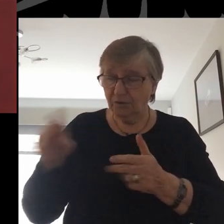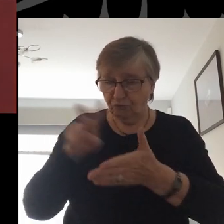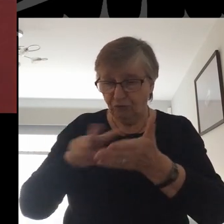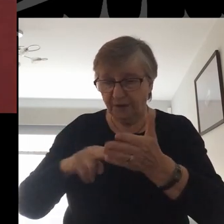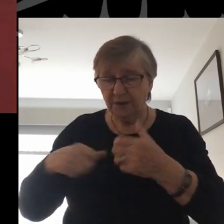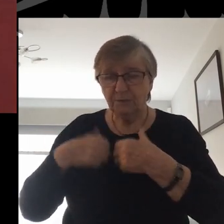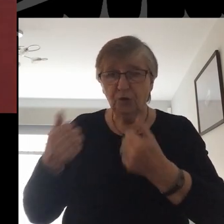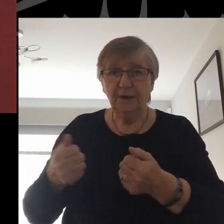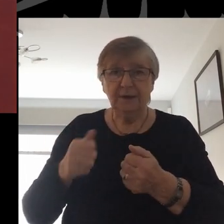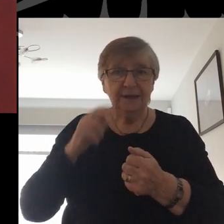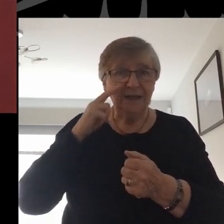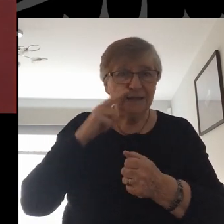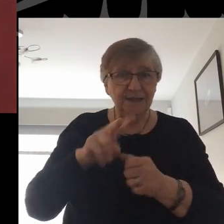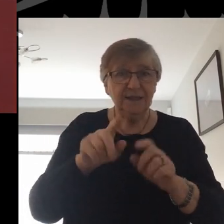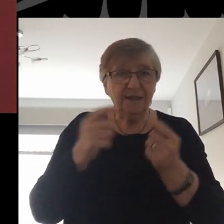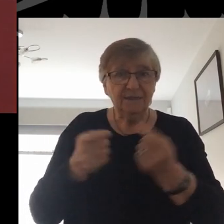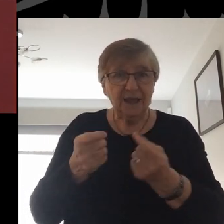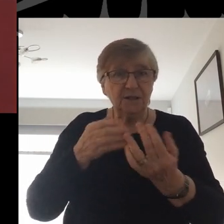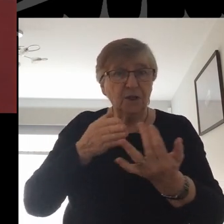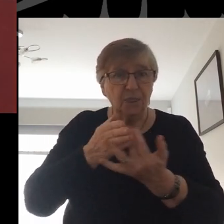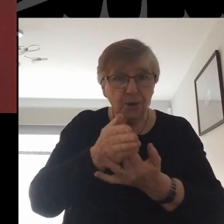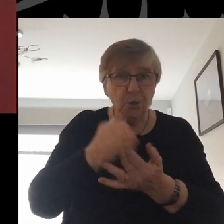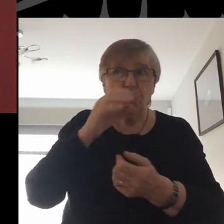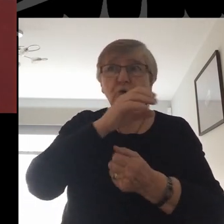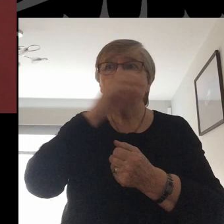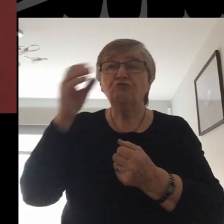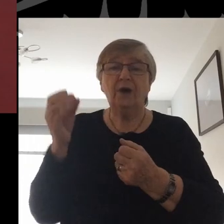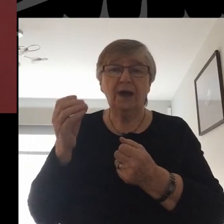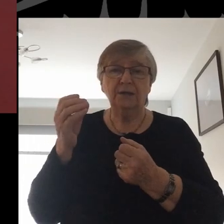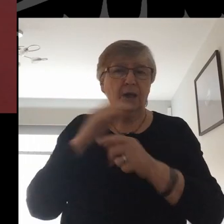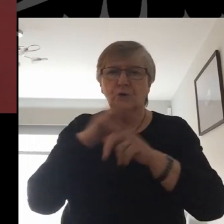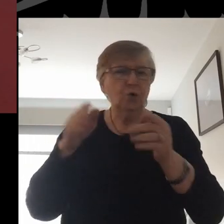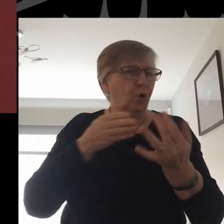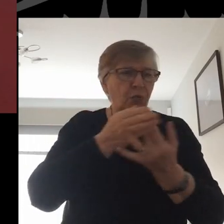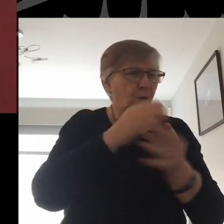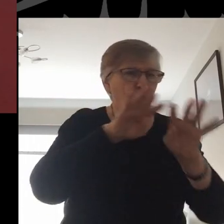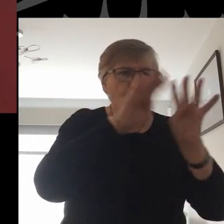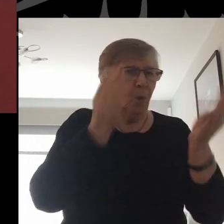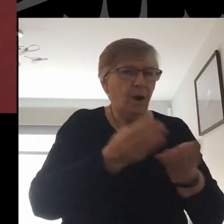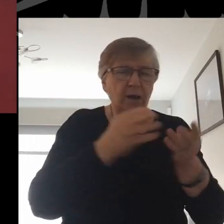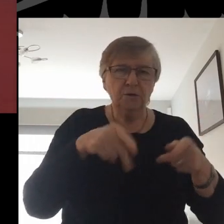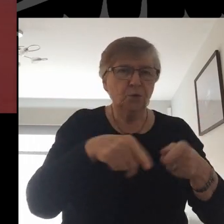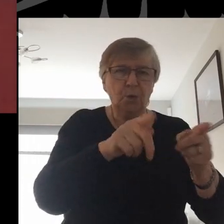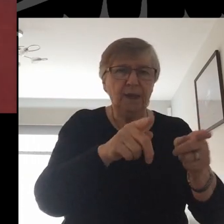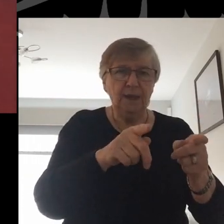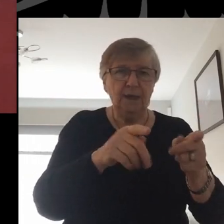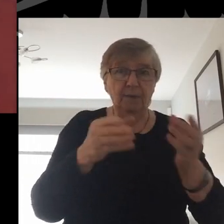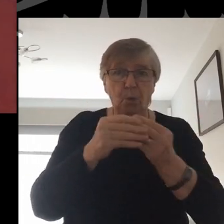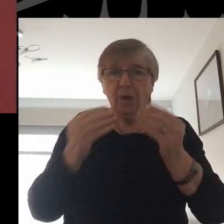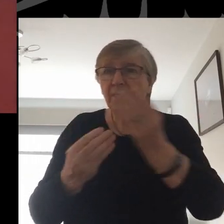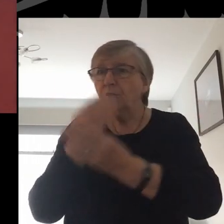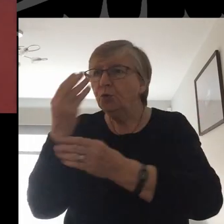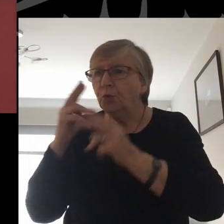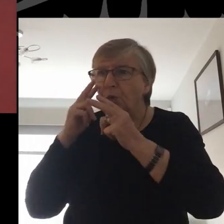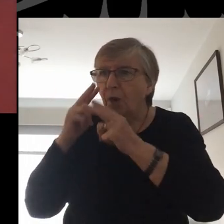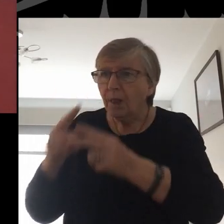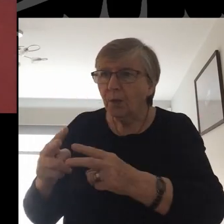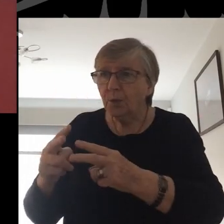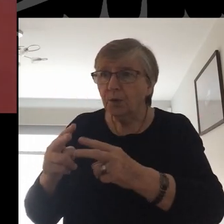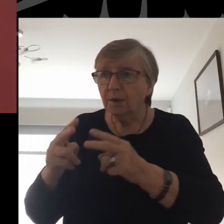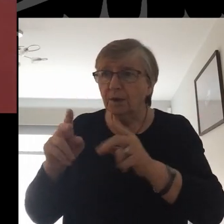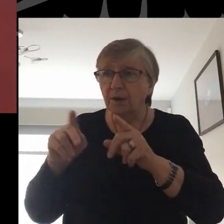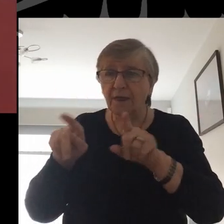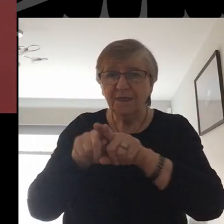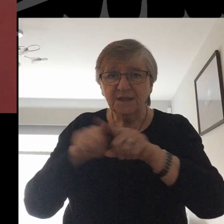read, we're to see things in and through Christ, not in a worldly way anymore, but with new eyes, Jesus'